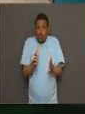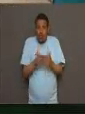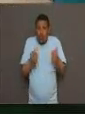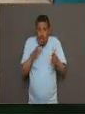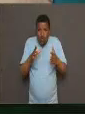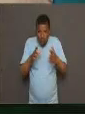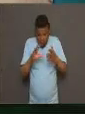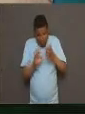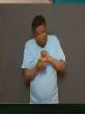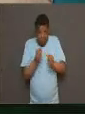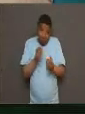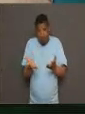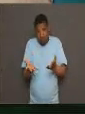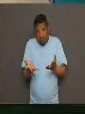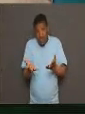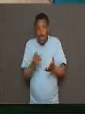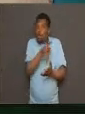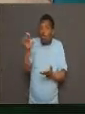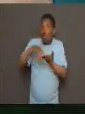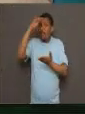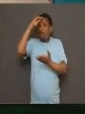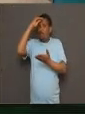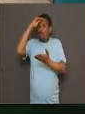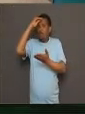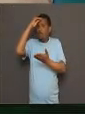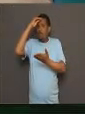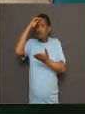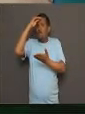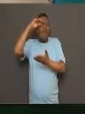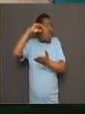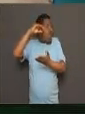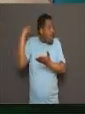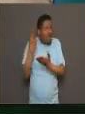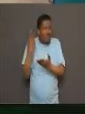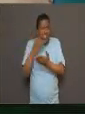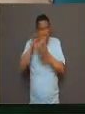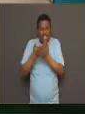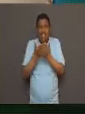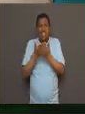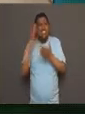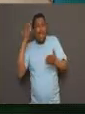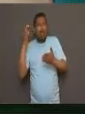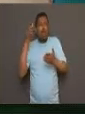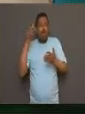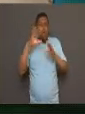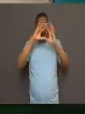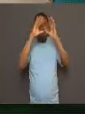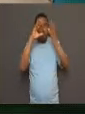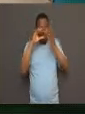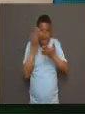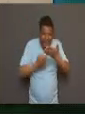is not without distortion. You learned that every type of